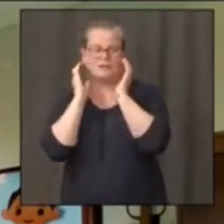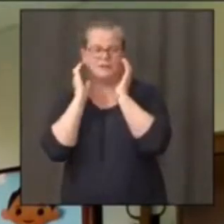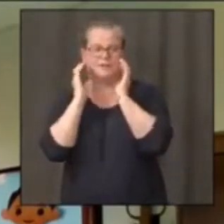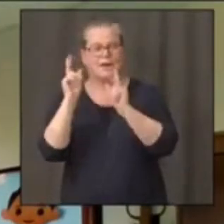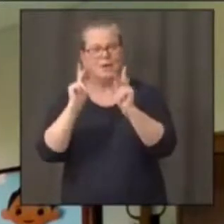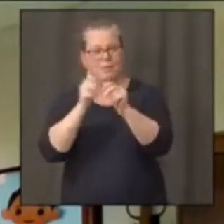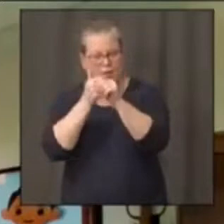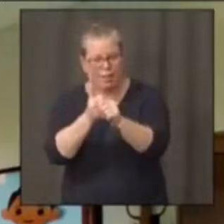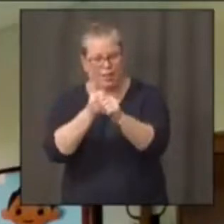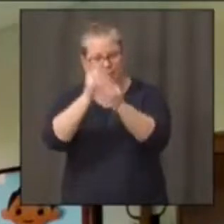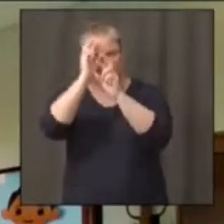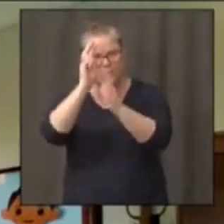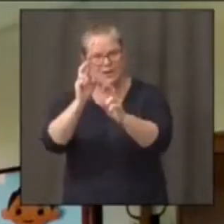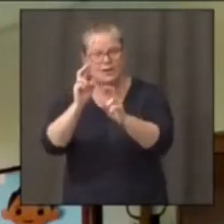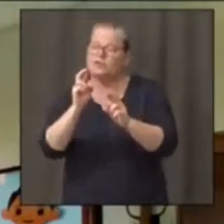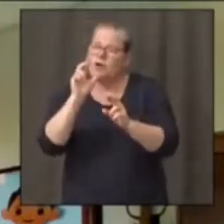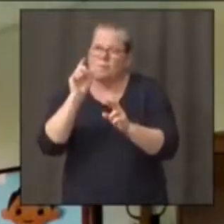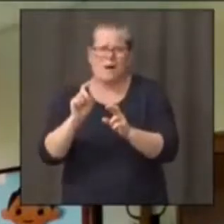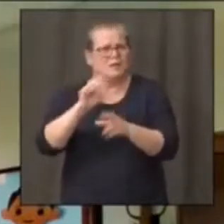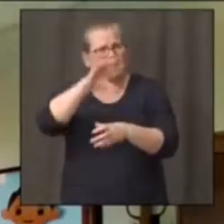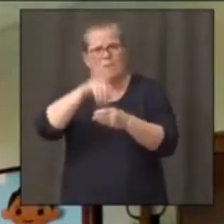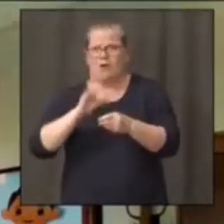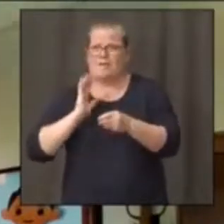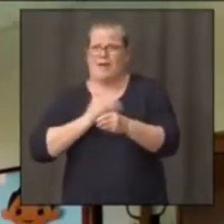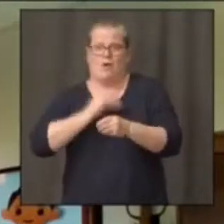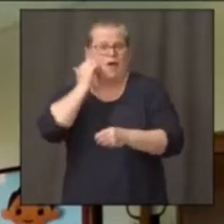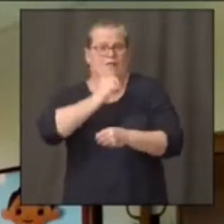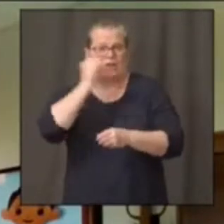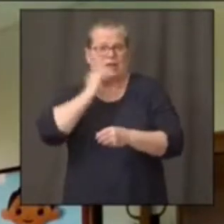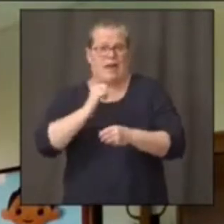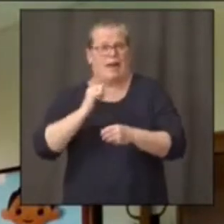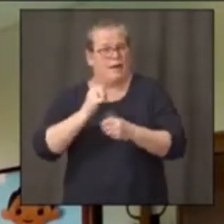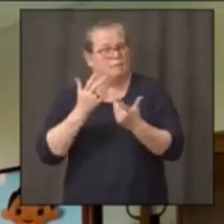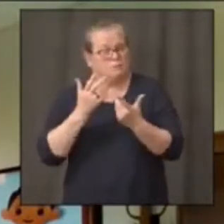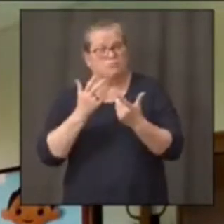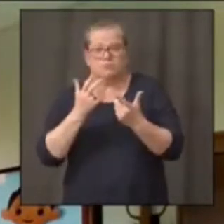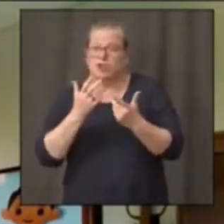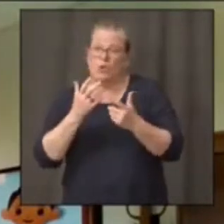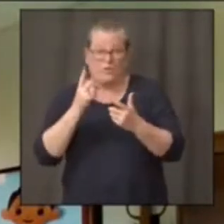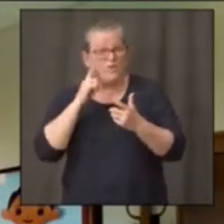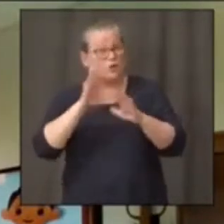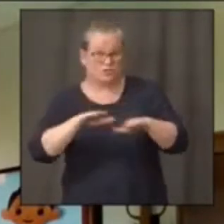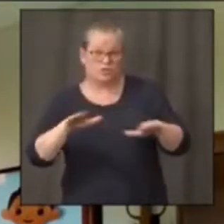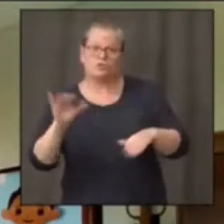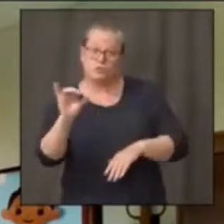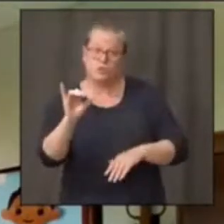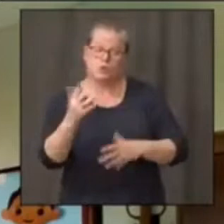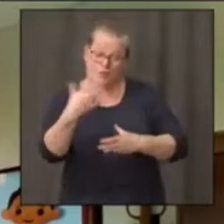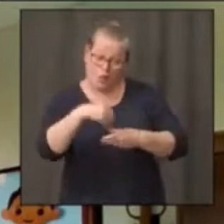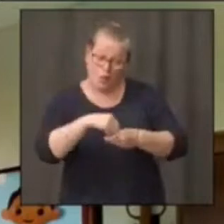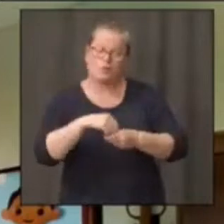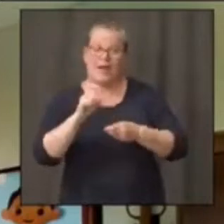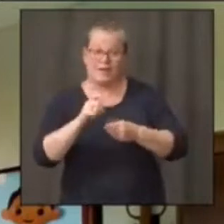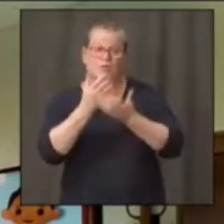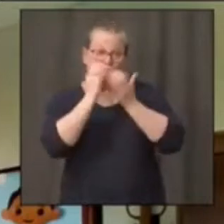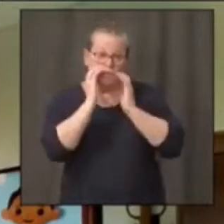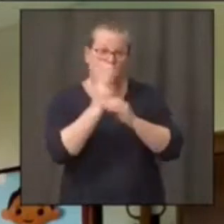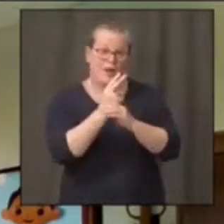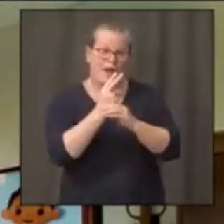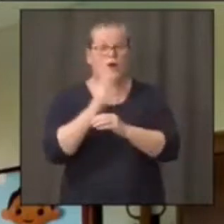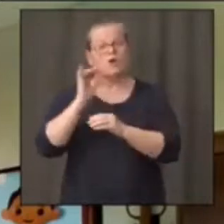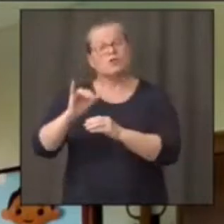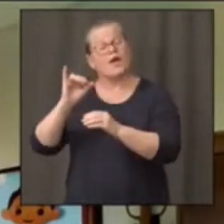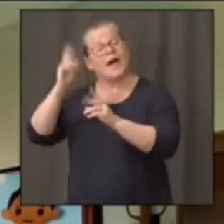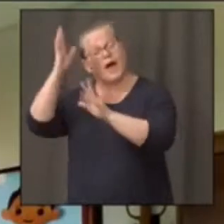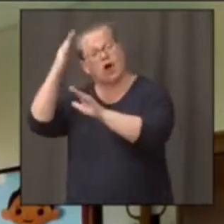we can reduce transmission. So while the study did not, I learned about the study earlier today myself. While the study didn't